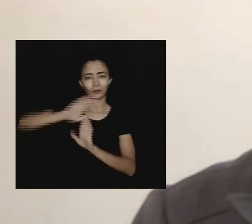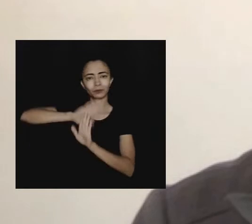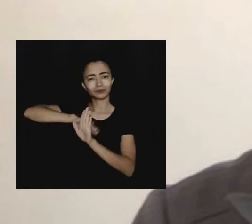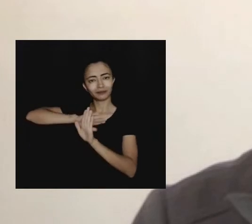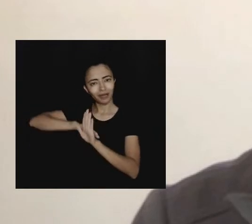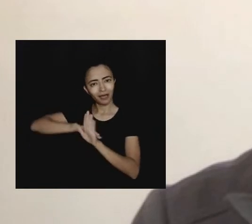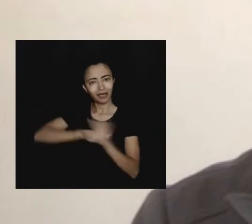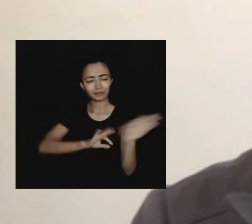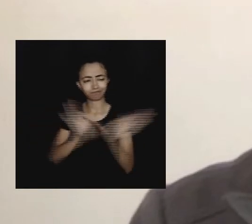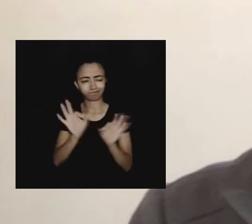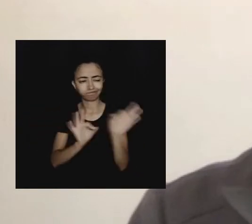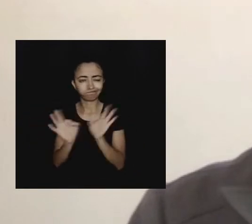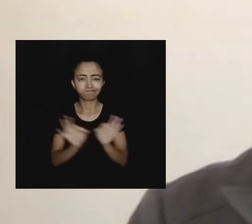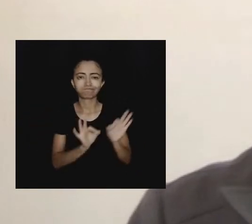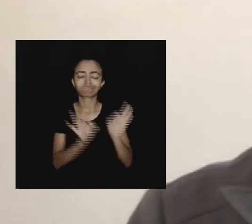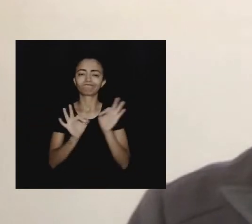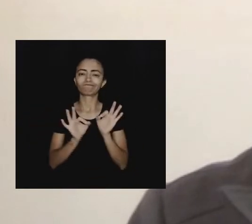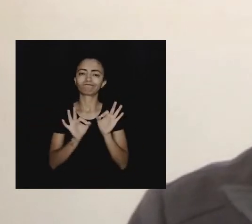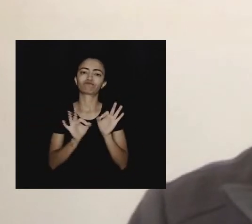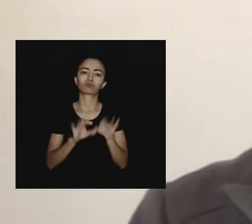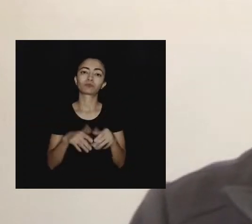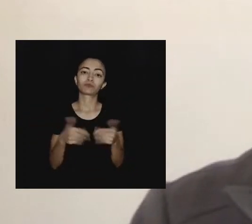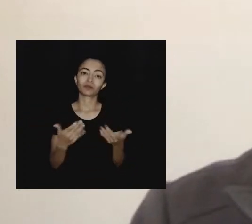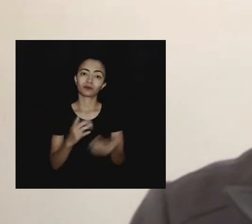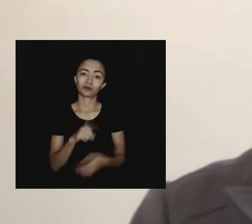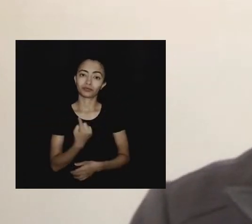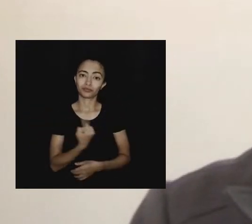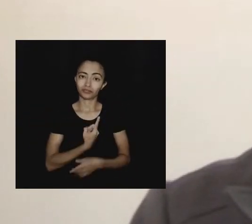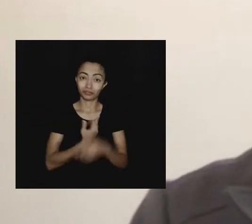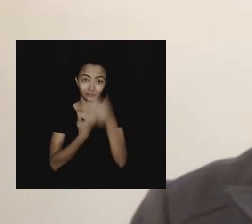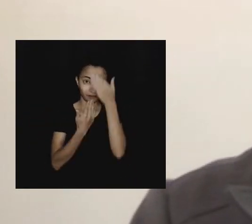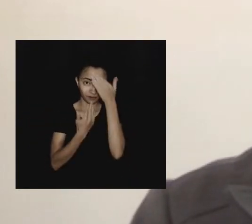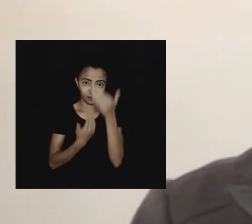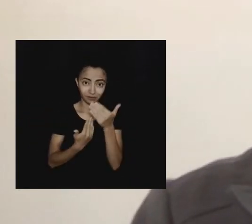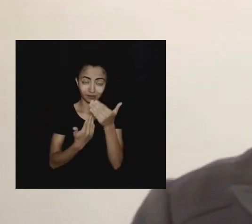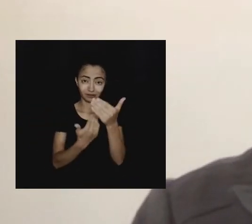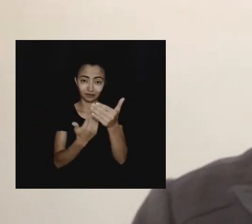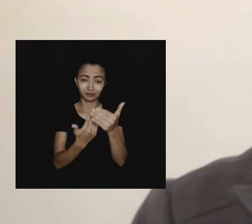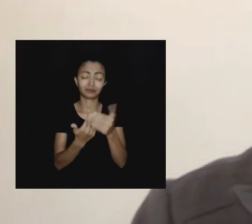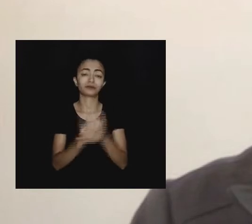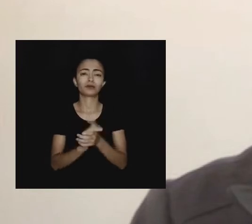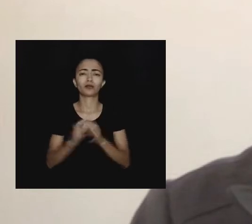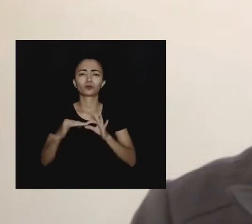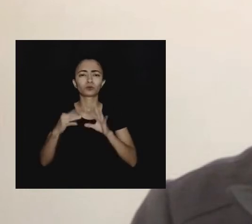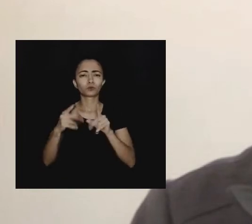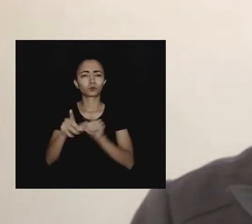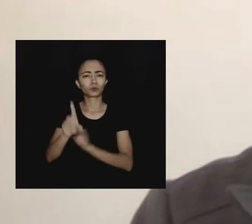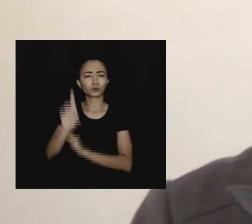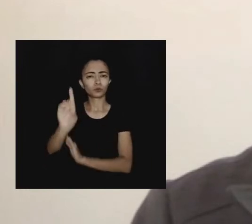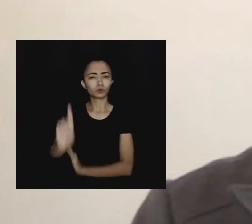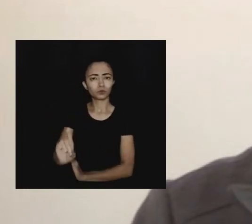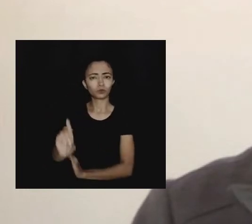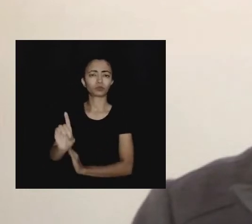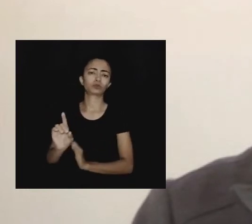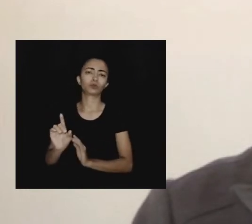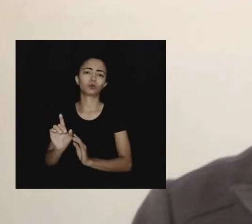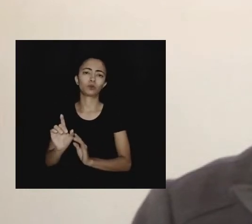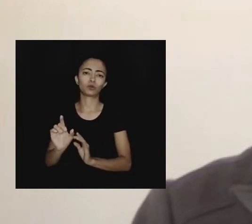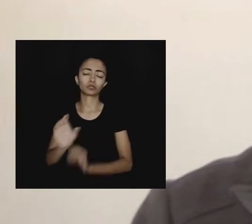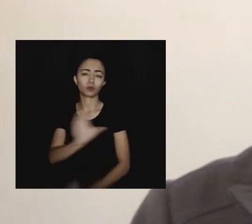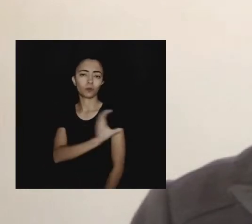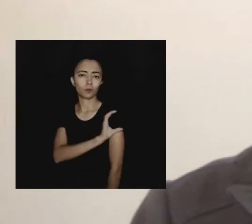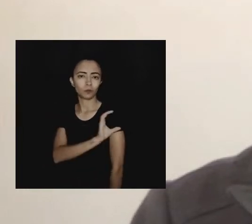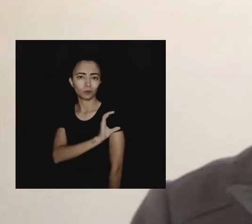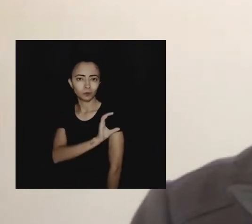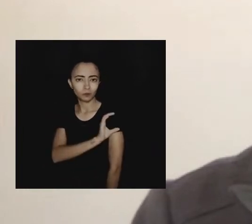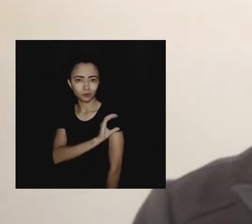involved in the production of this webinar and its organization as well. And I'd like to thank everyone, all the directors,